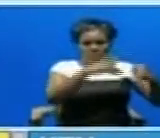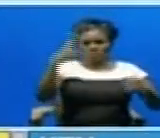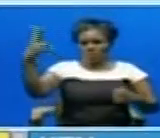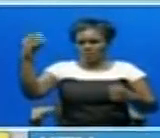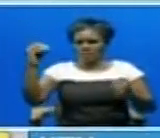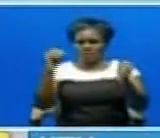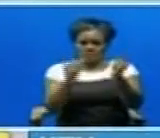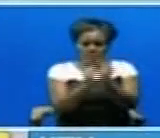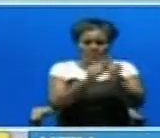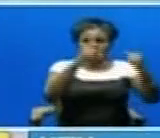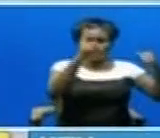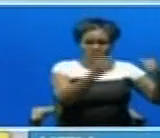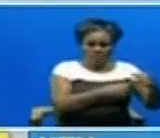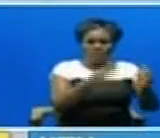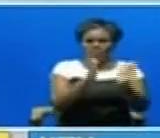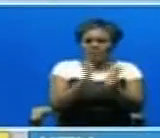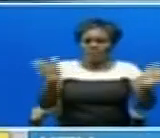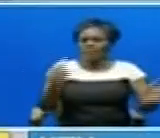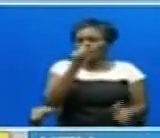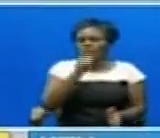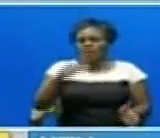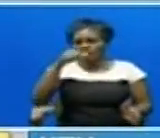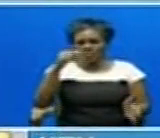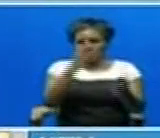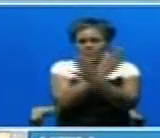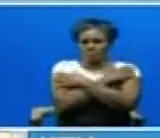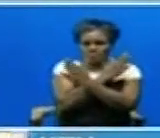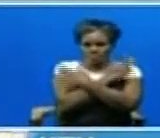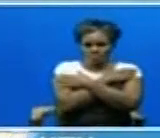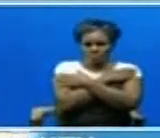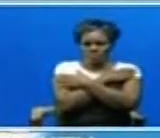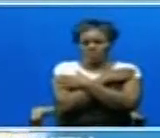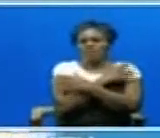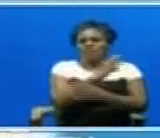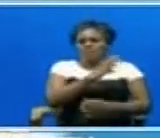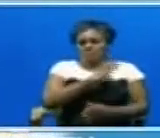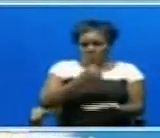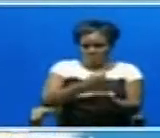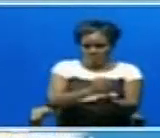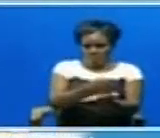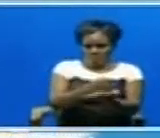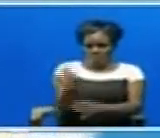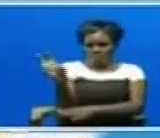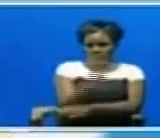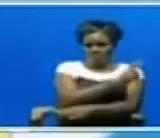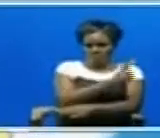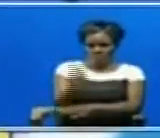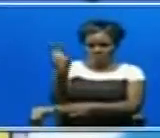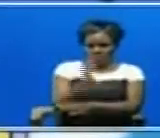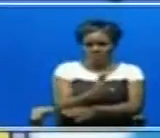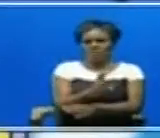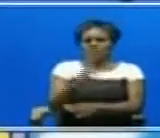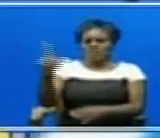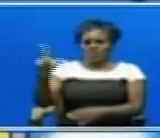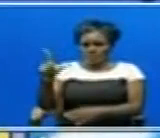2016. The public-private partnership project commissioned by the Kenya Ferry Service will be supervised by Trapos